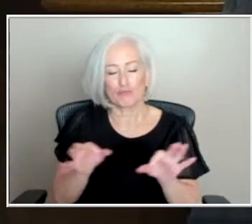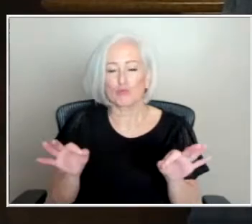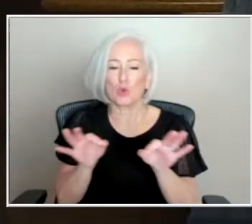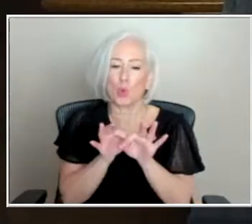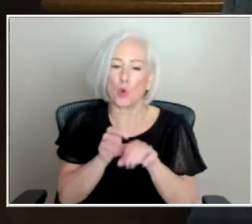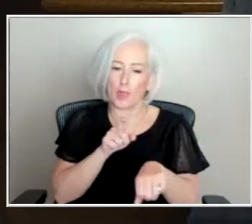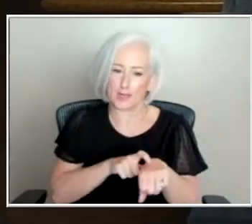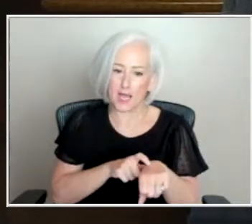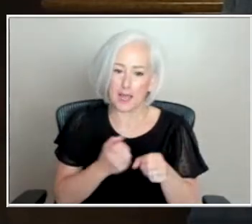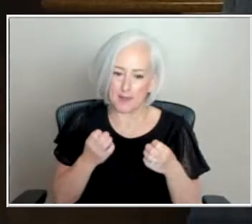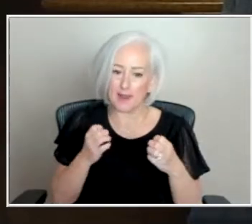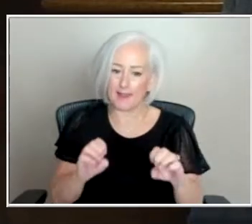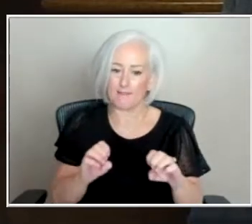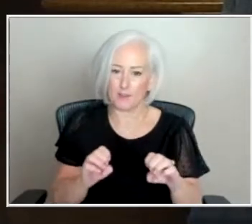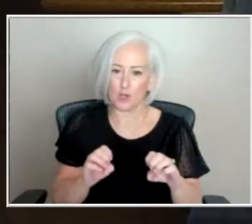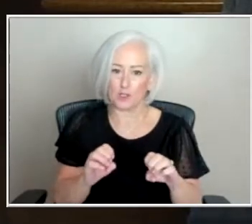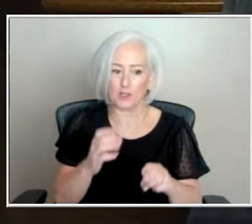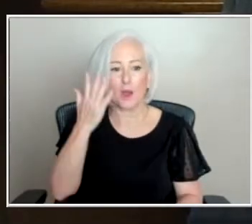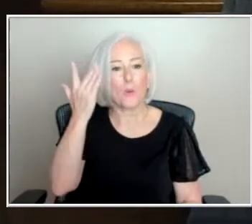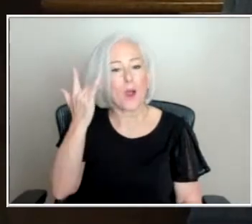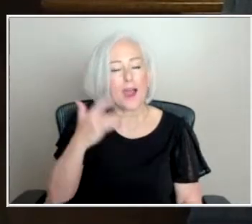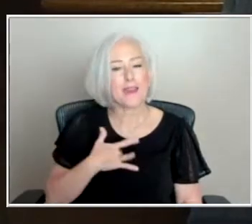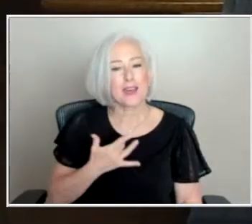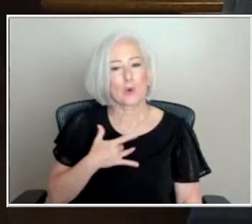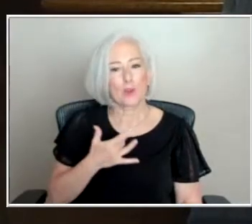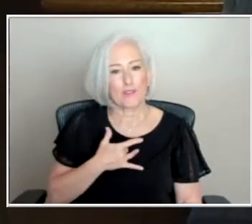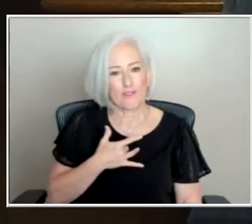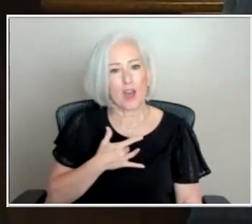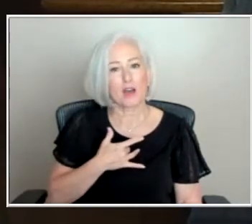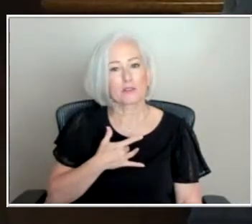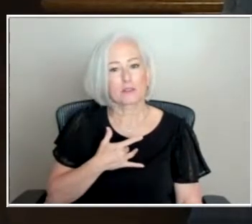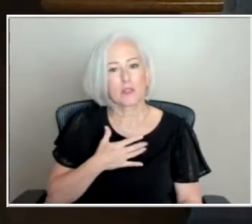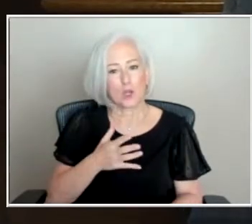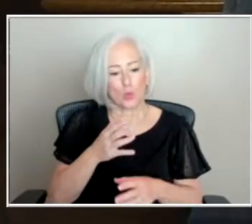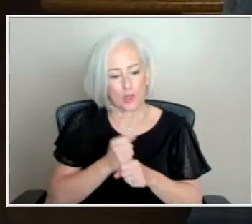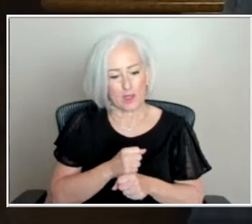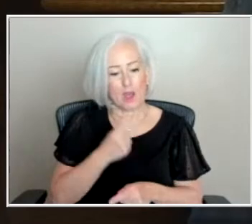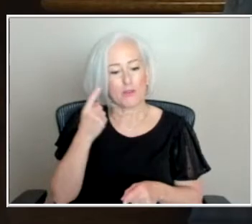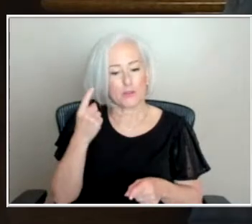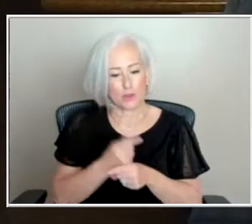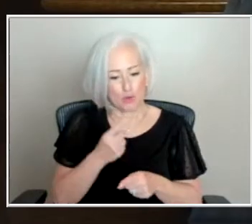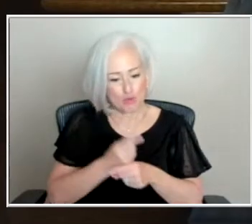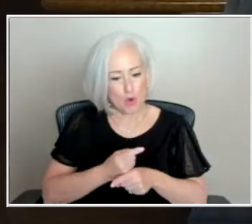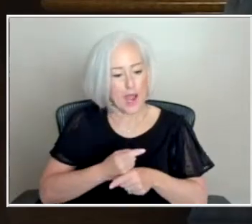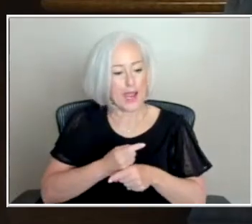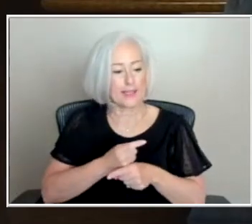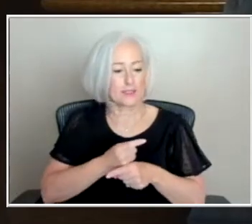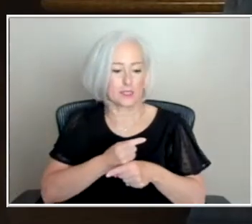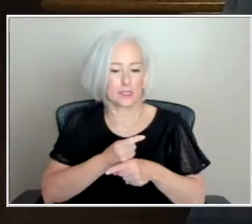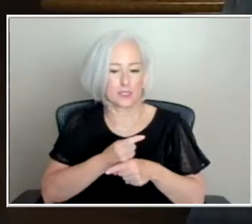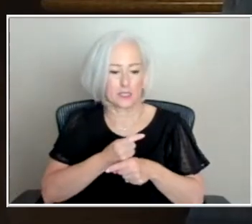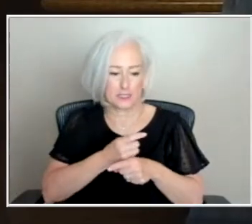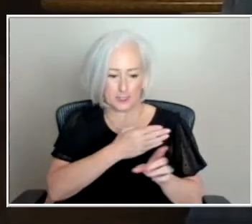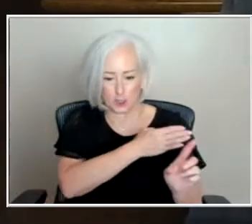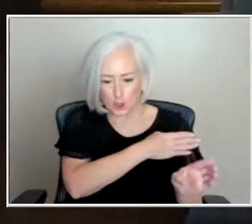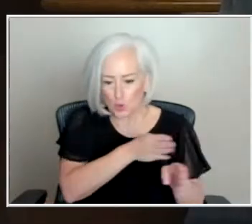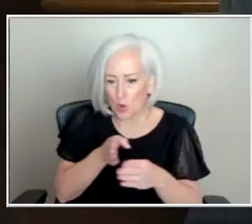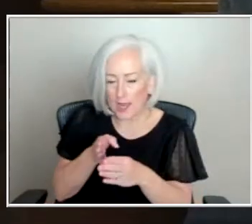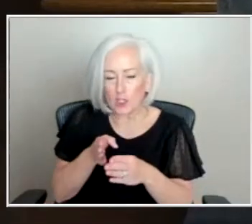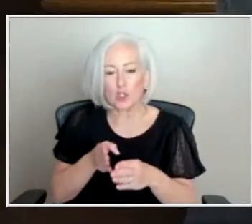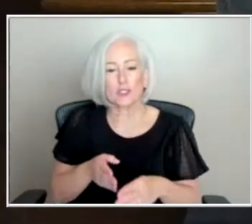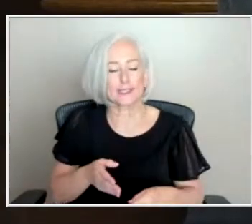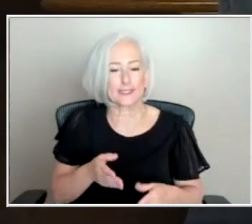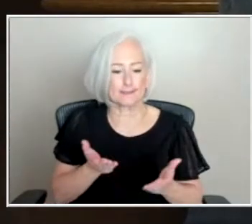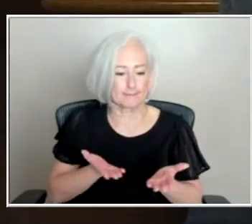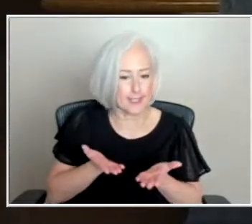effort because we felt that we were getting the direction and the delivery and the attention that we needed